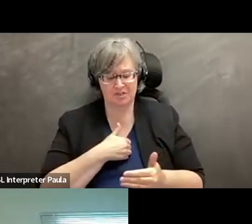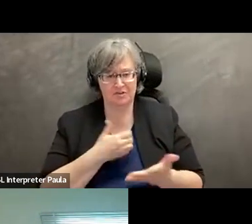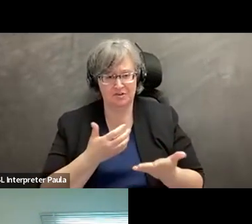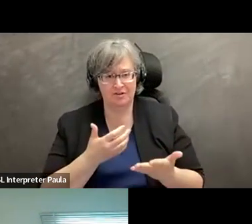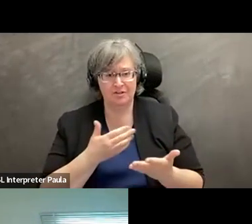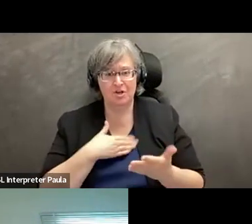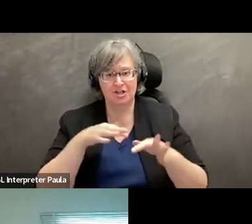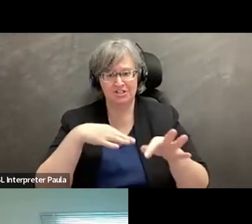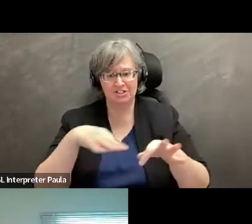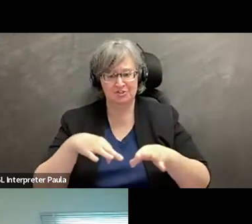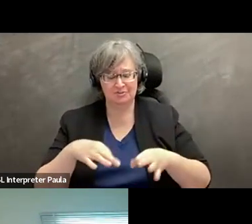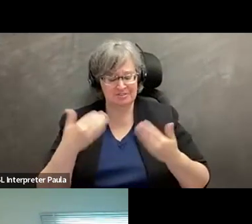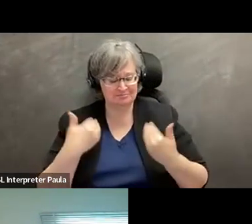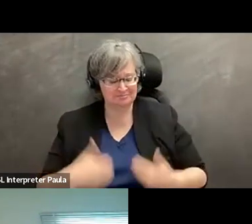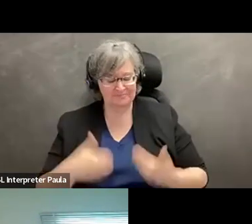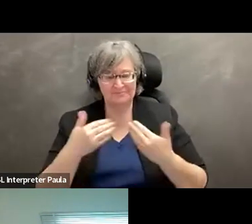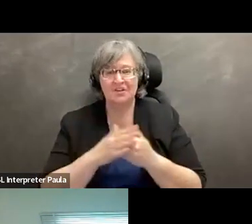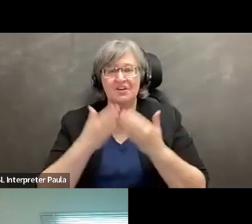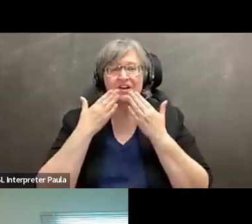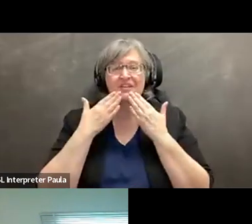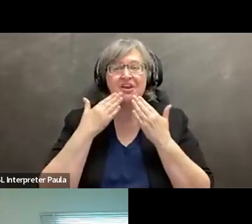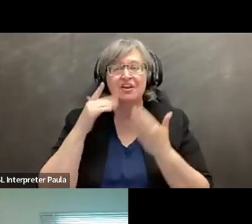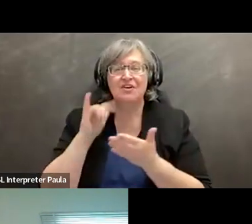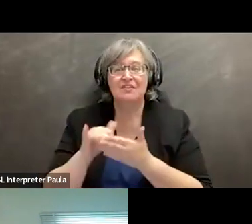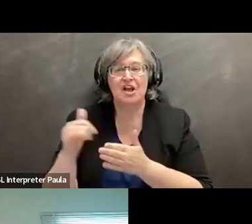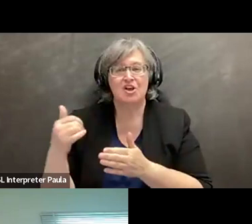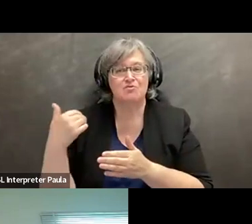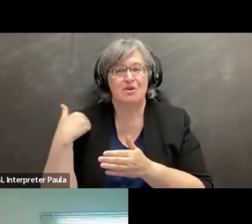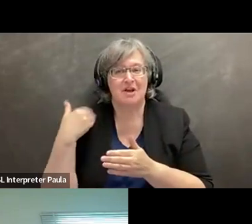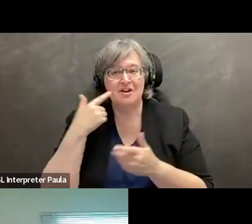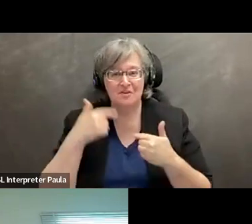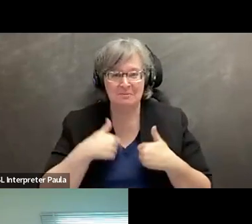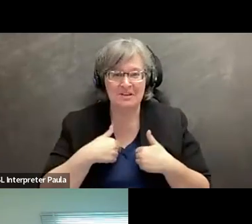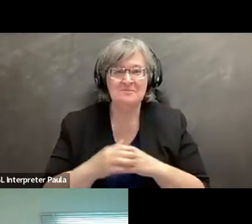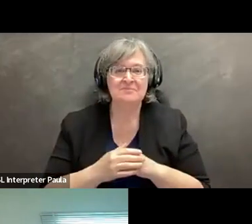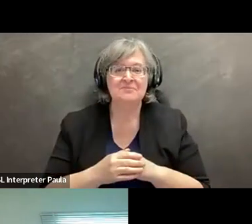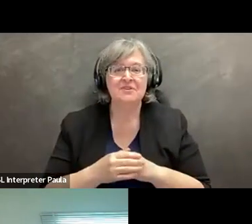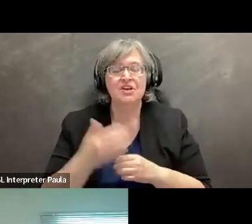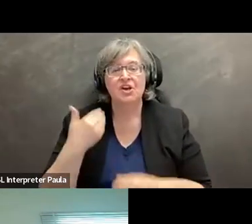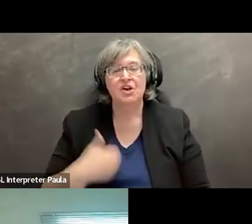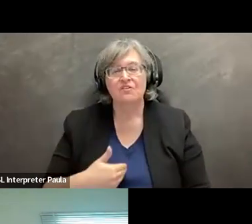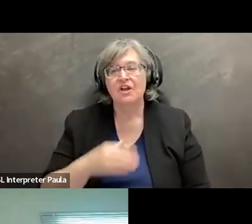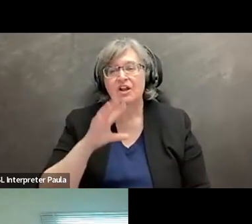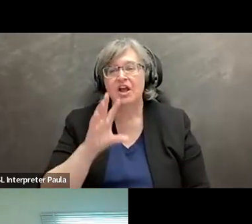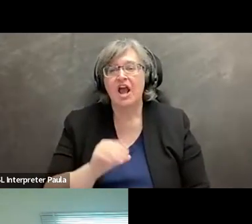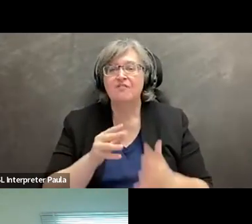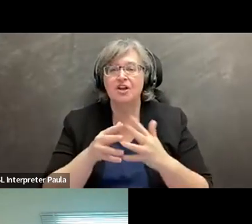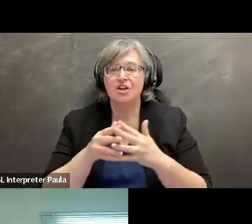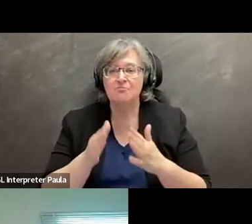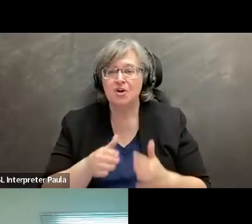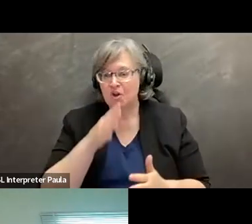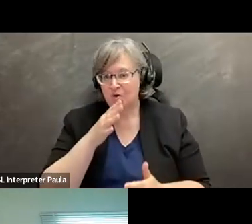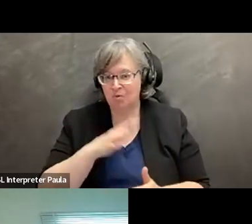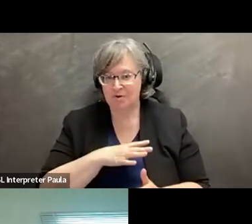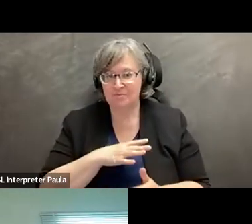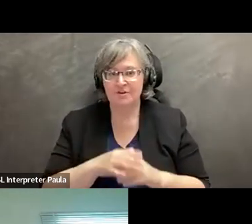a description. So thank you for that reminder for me to do that. I am an African-American woman.